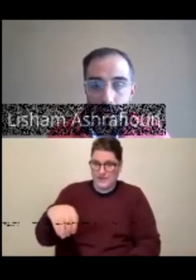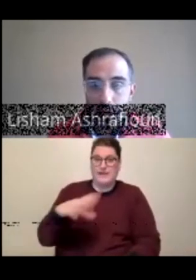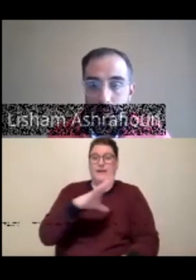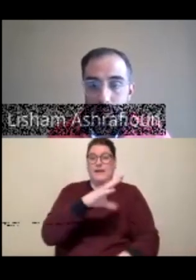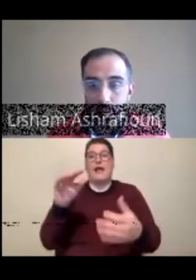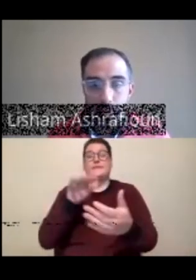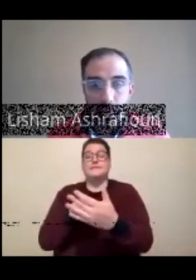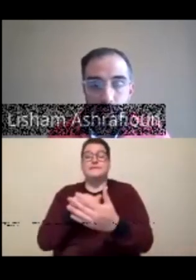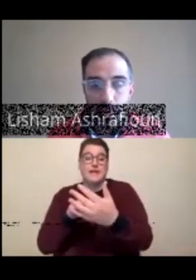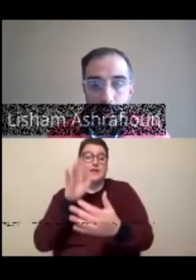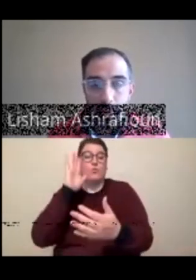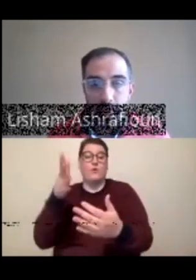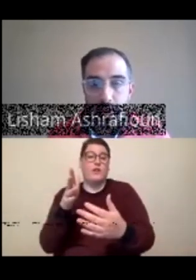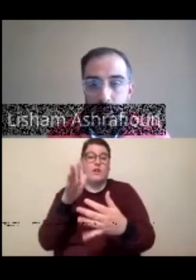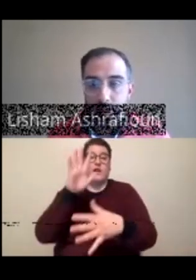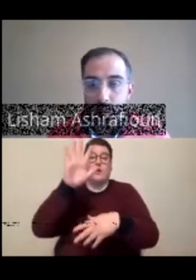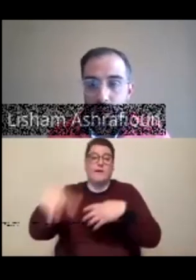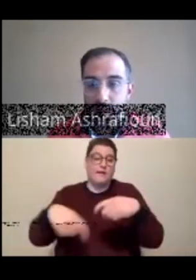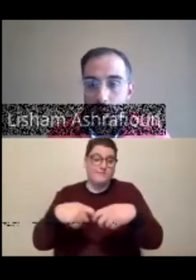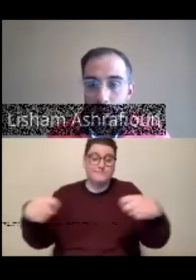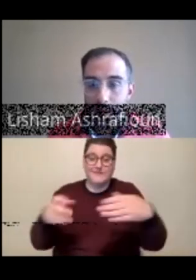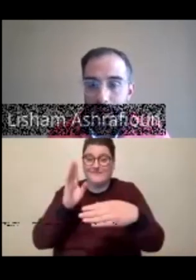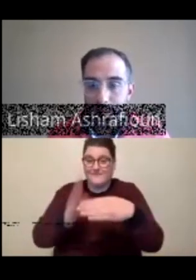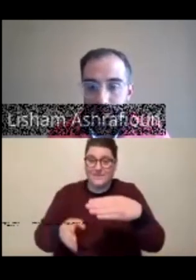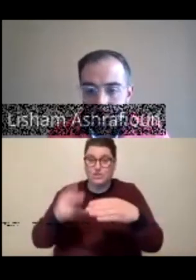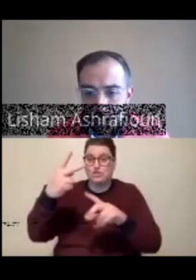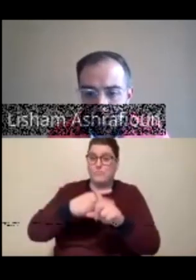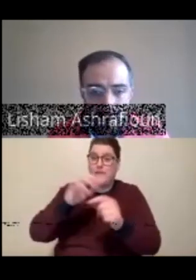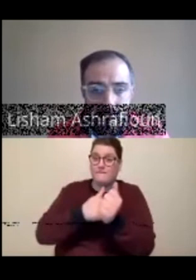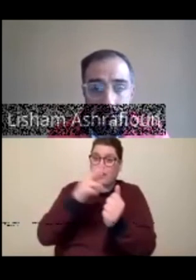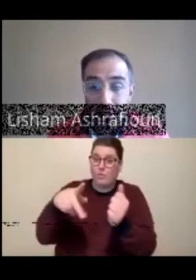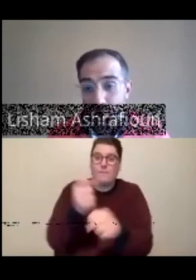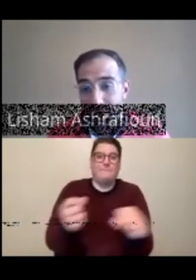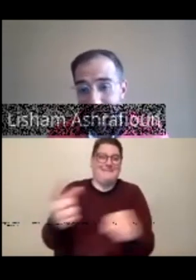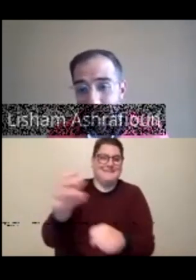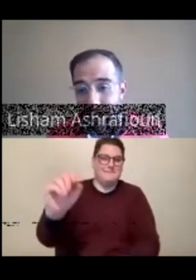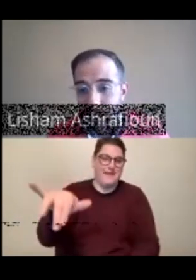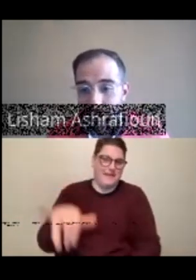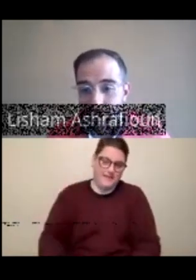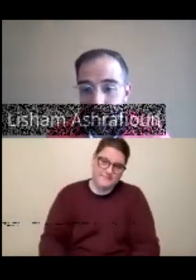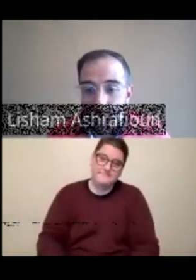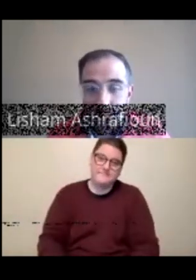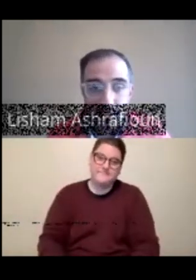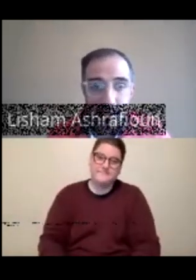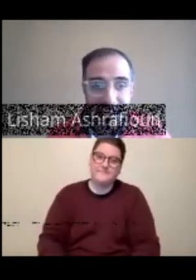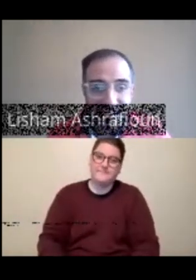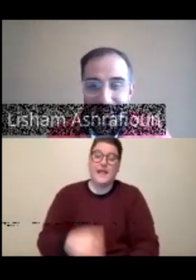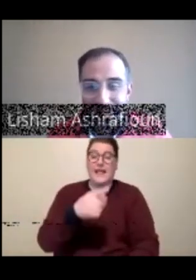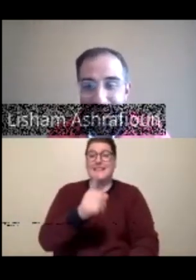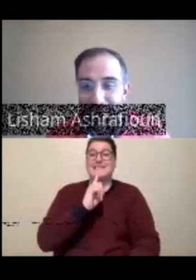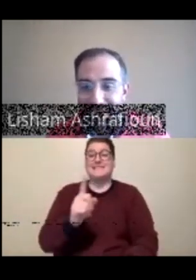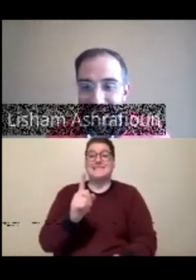study will wrap up our final 2-month follow-up in May. This was a templated